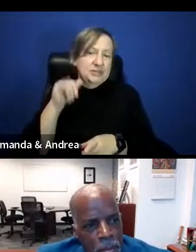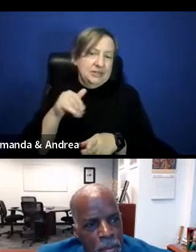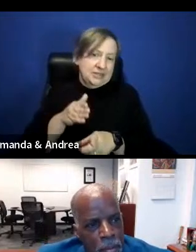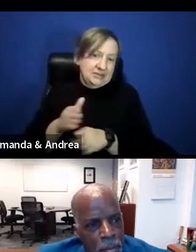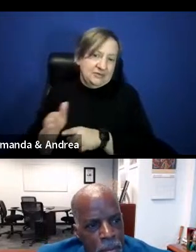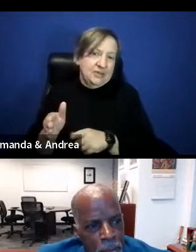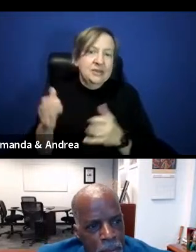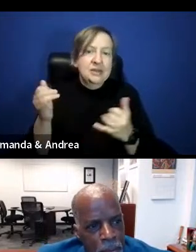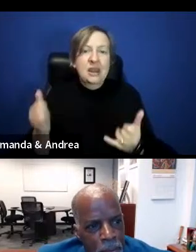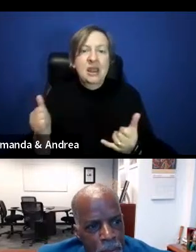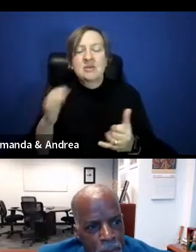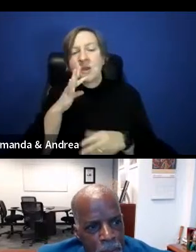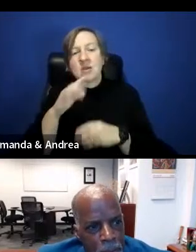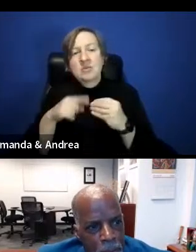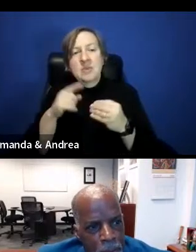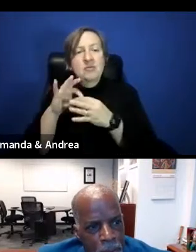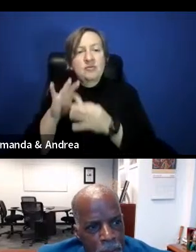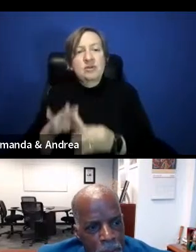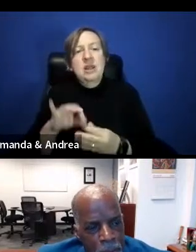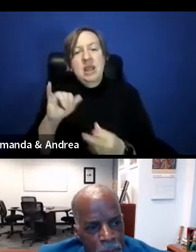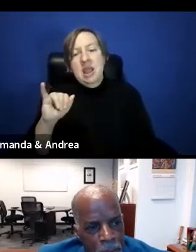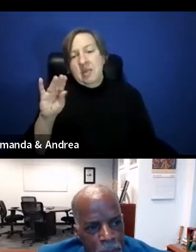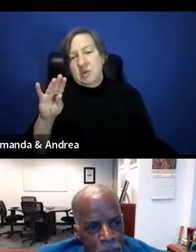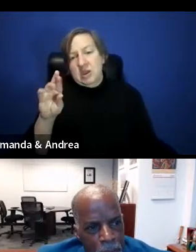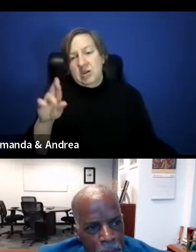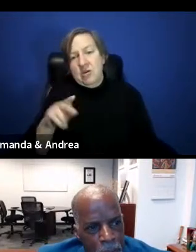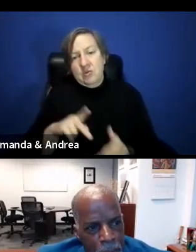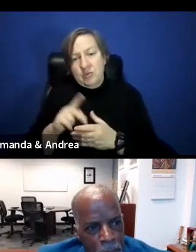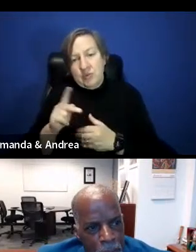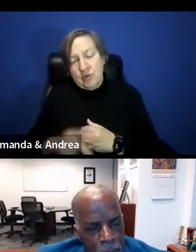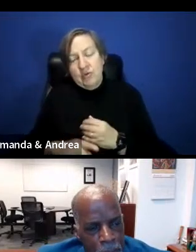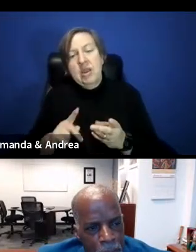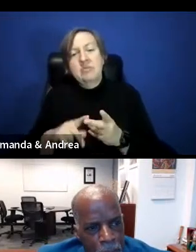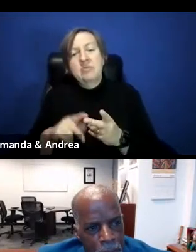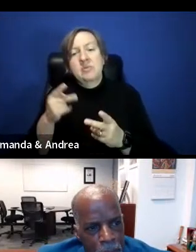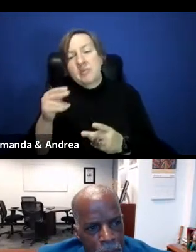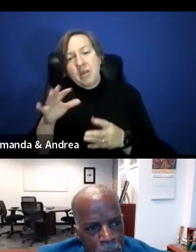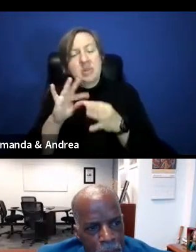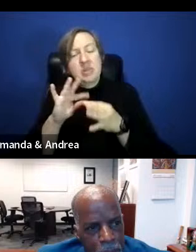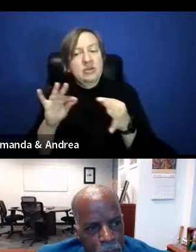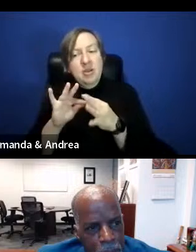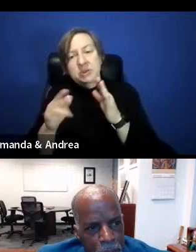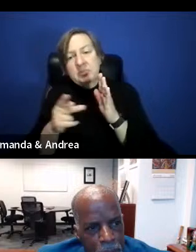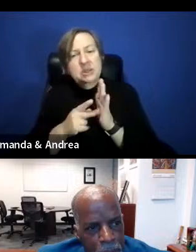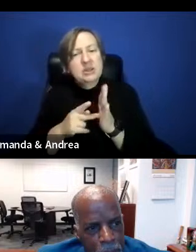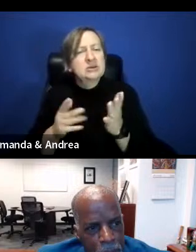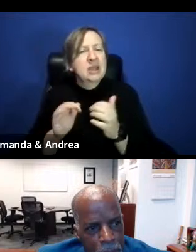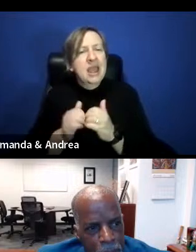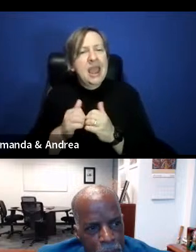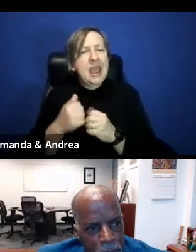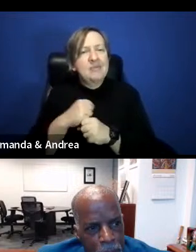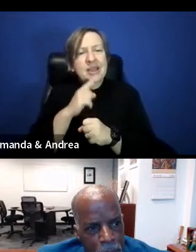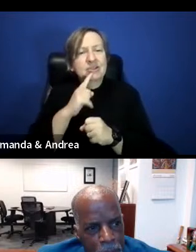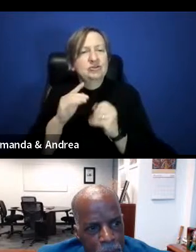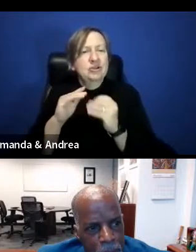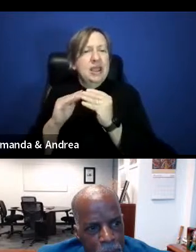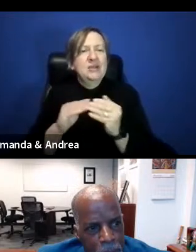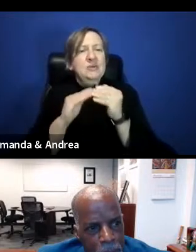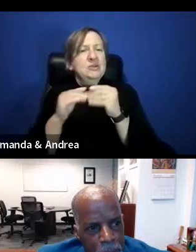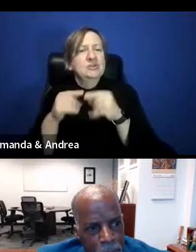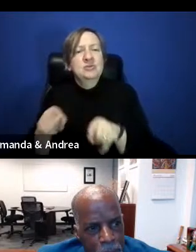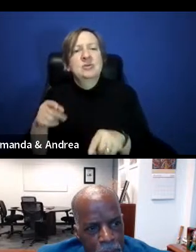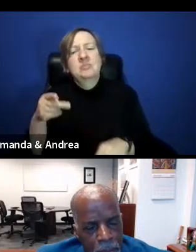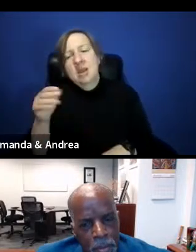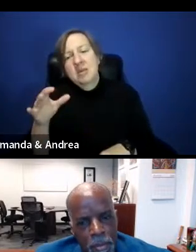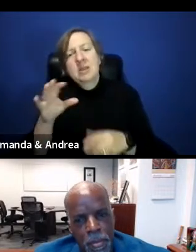now talking about it for the IBR program, going into this public comment period, what does it mean to ensure equity during this public comment